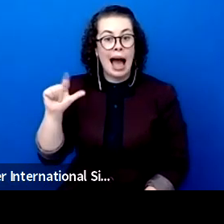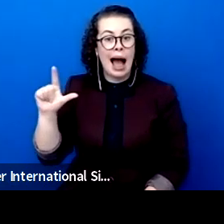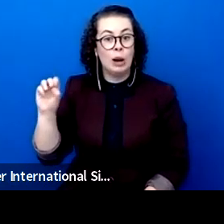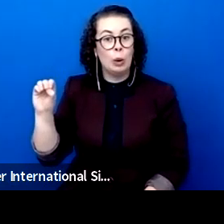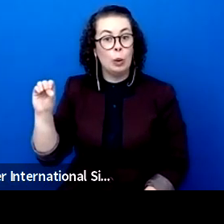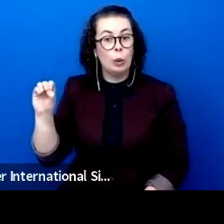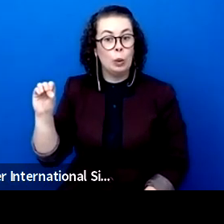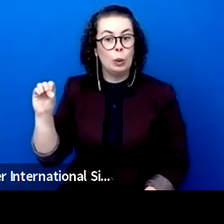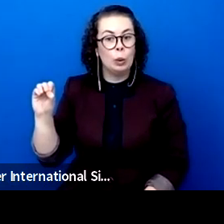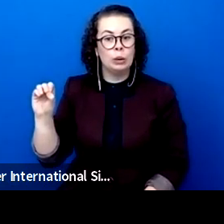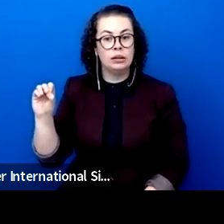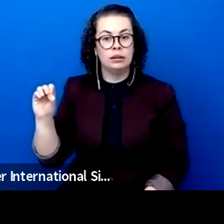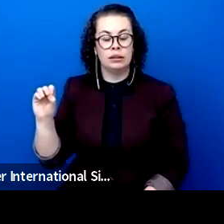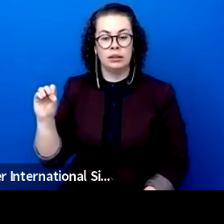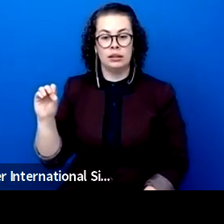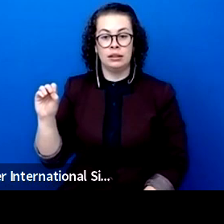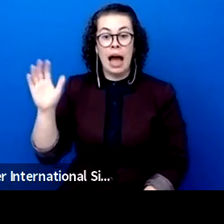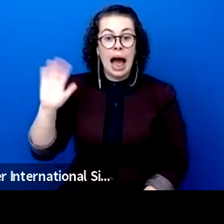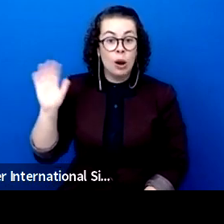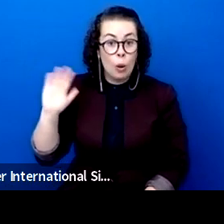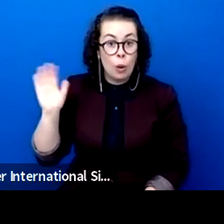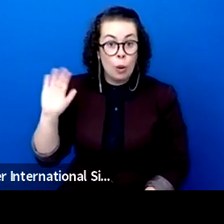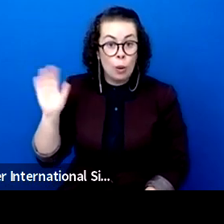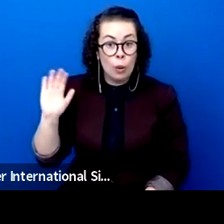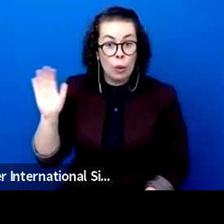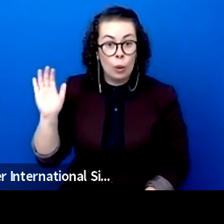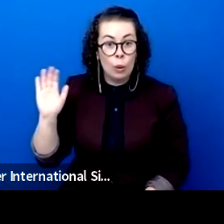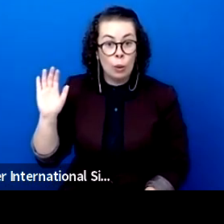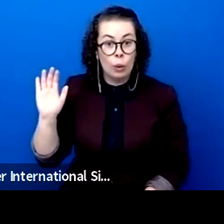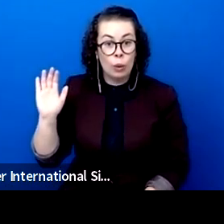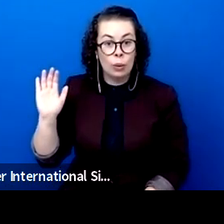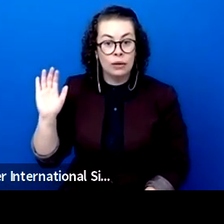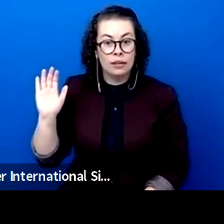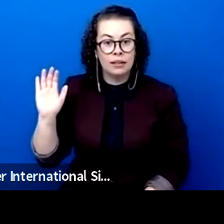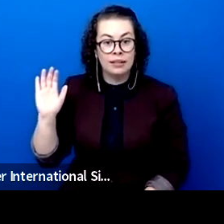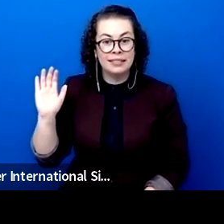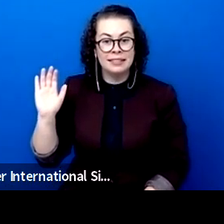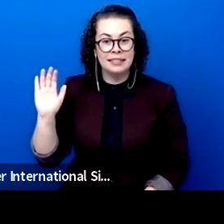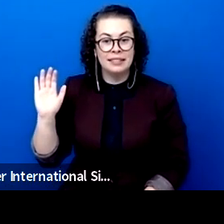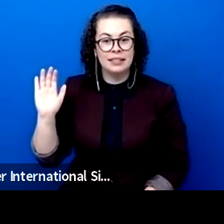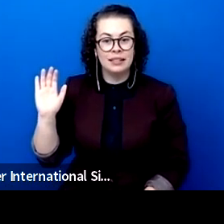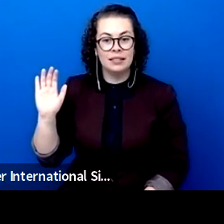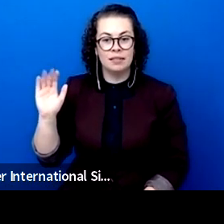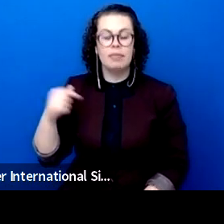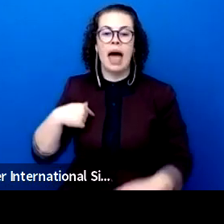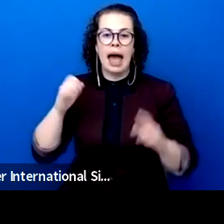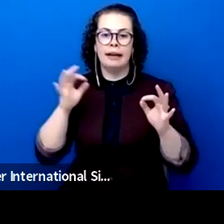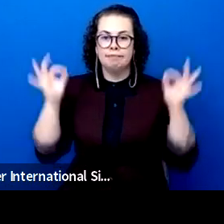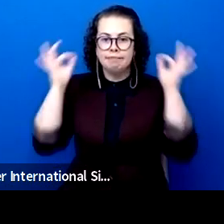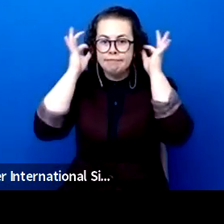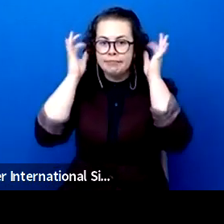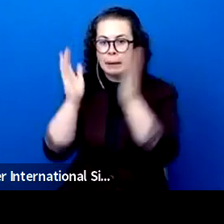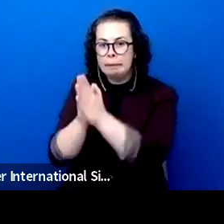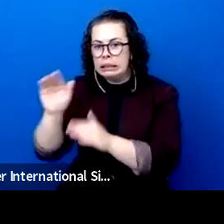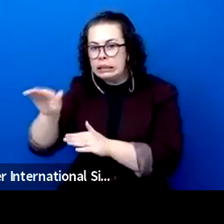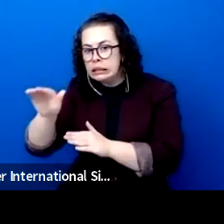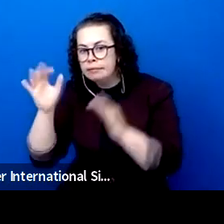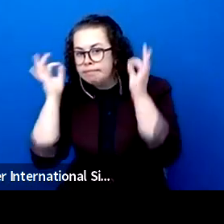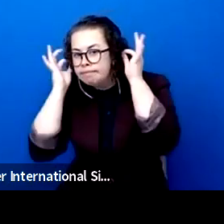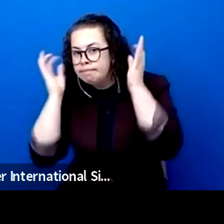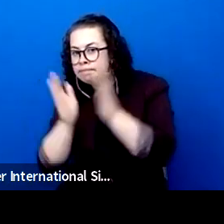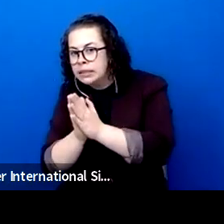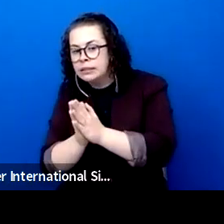The one I want to answer. Constanza, hello. Are you with us? Yeah. I need your headphones. Okay.